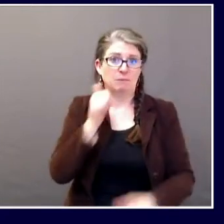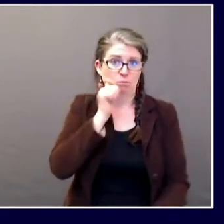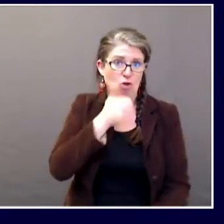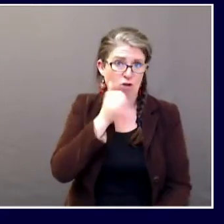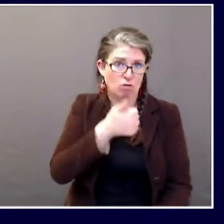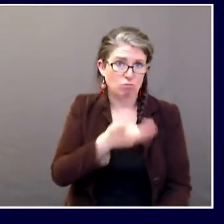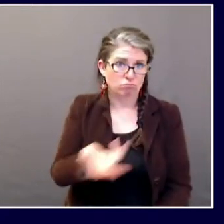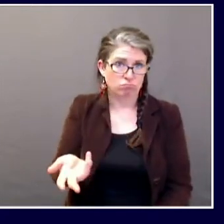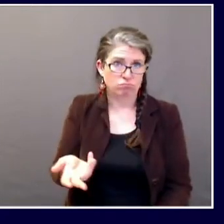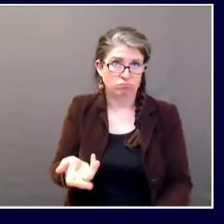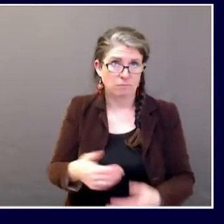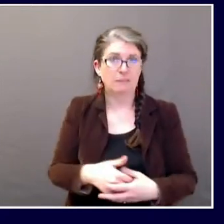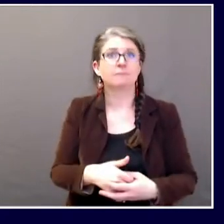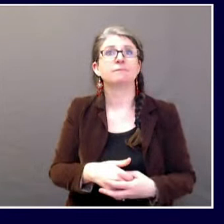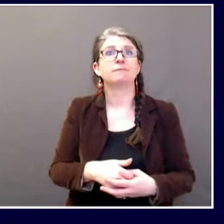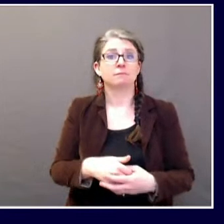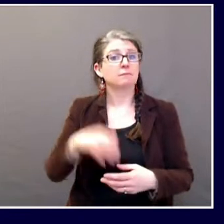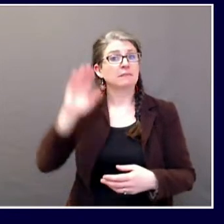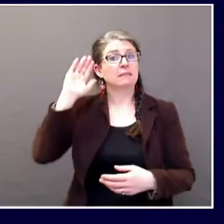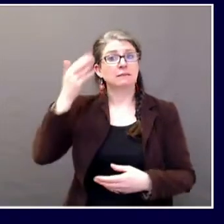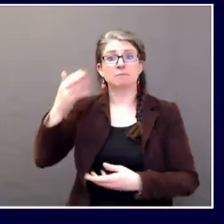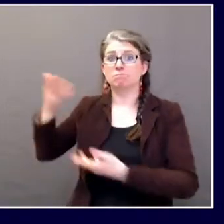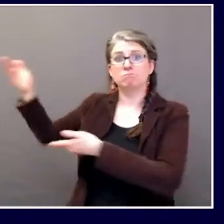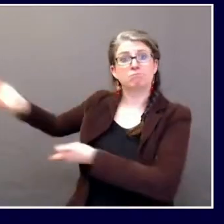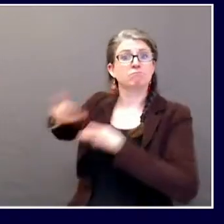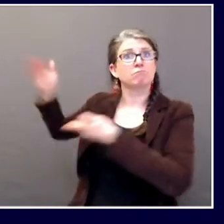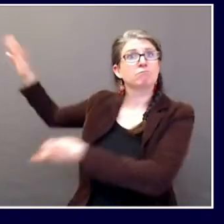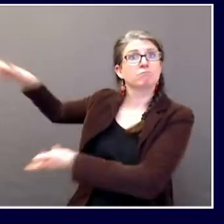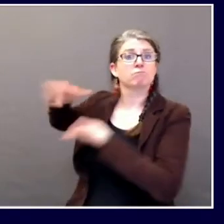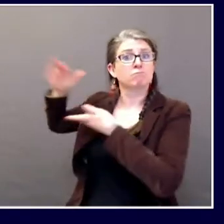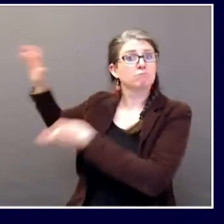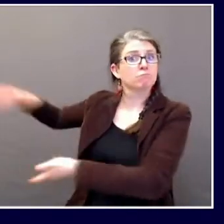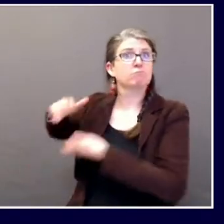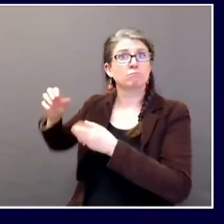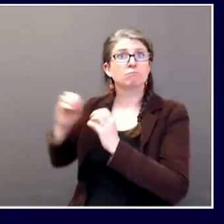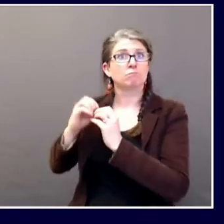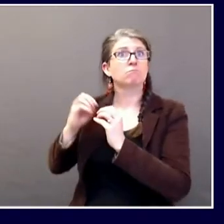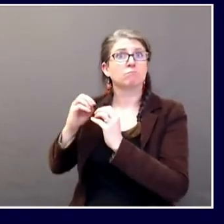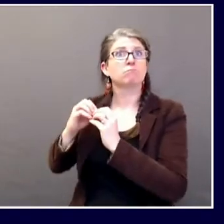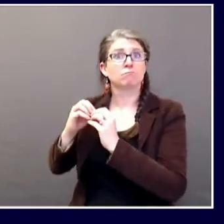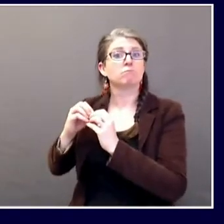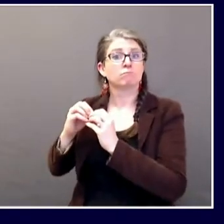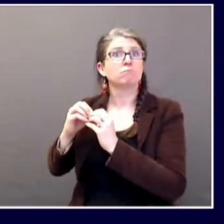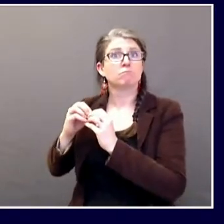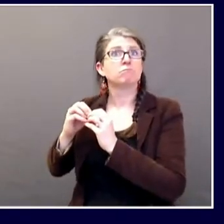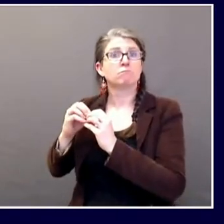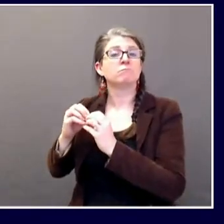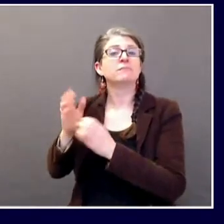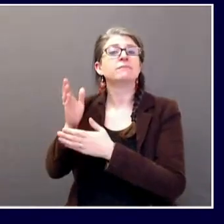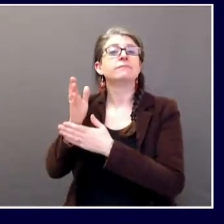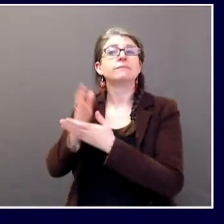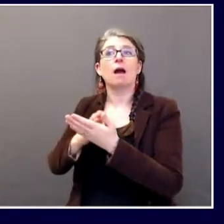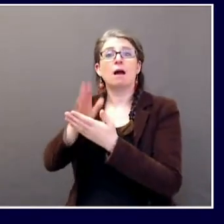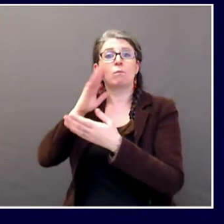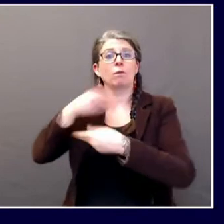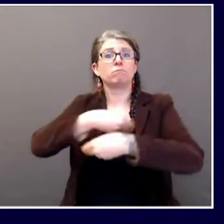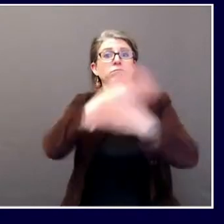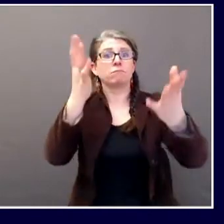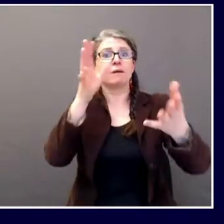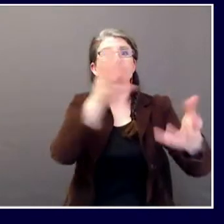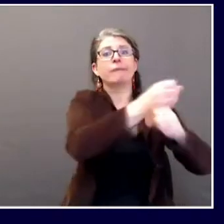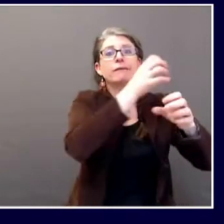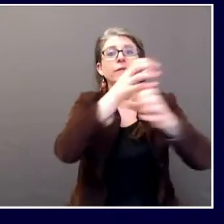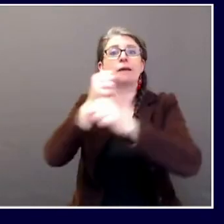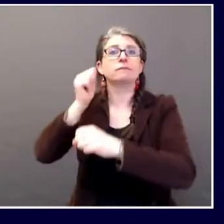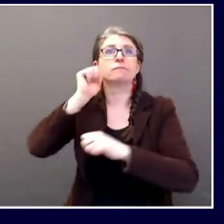being delivered, there would have been folks today who may have to be rescheduled for a day or two from now, but doses should be arriving. There